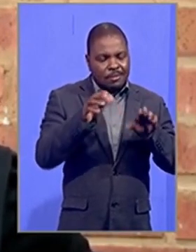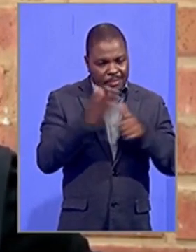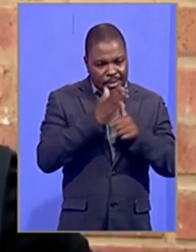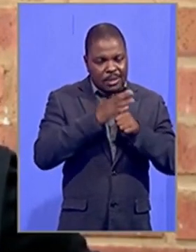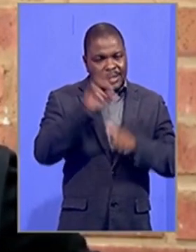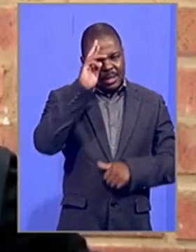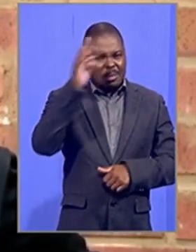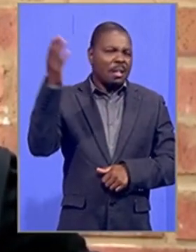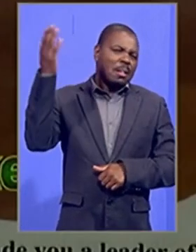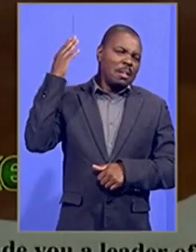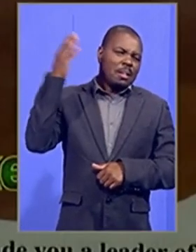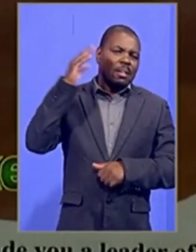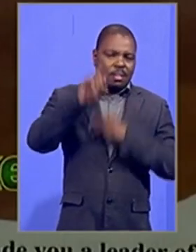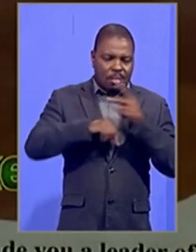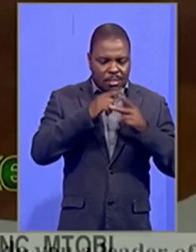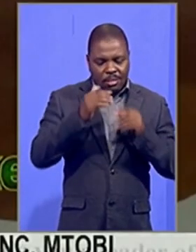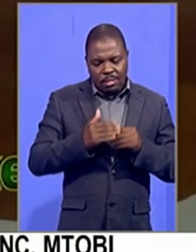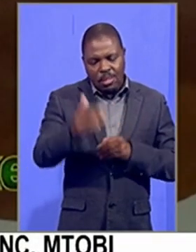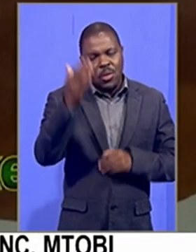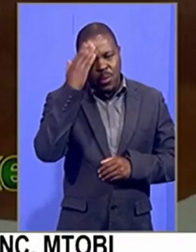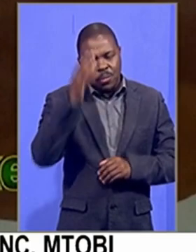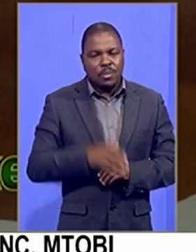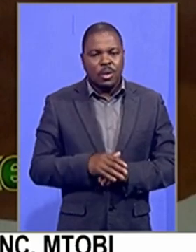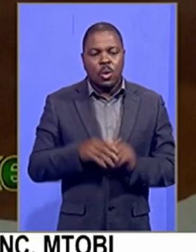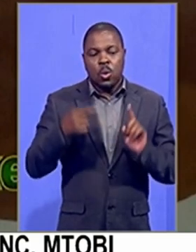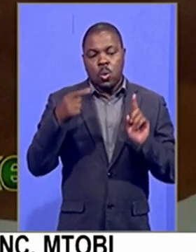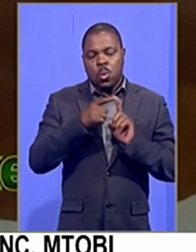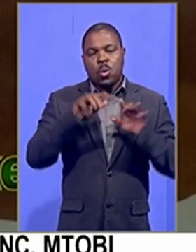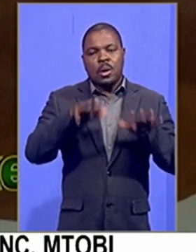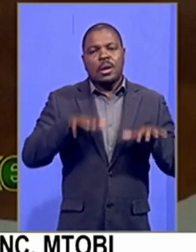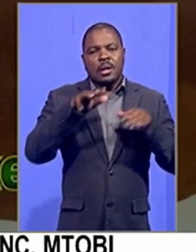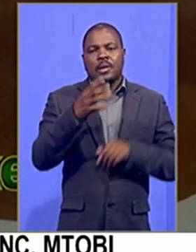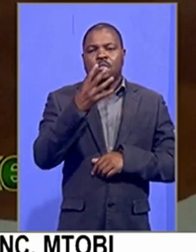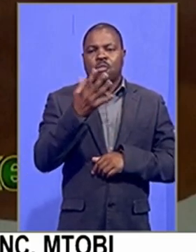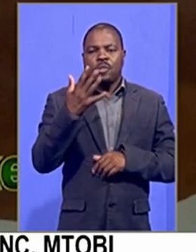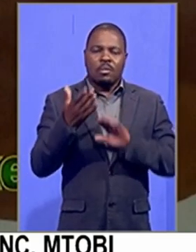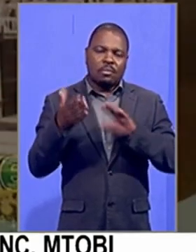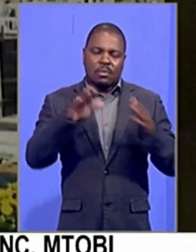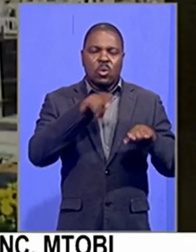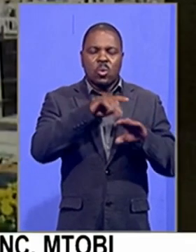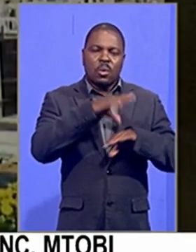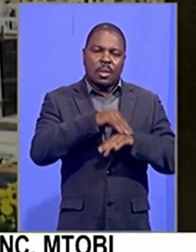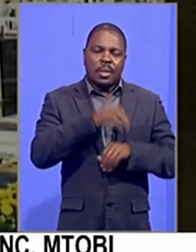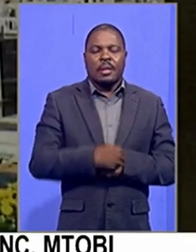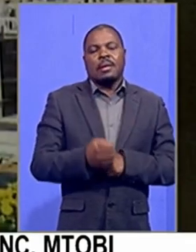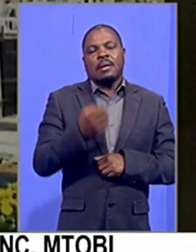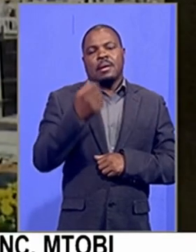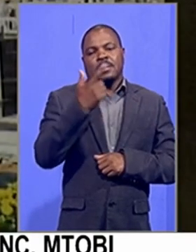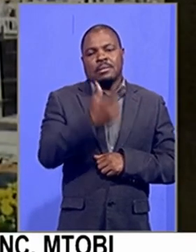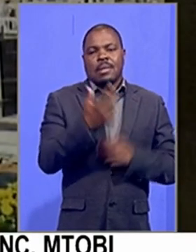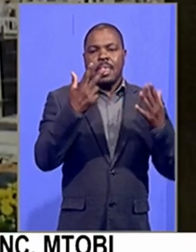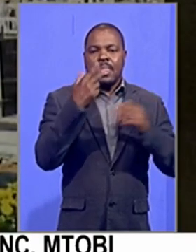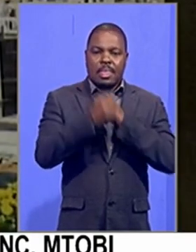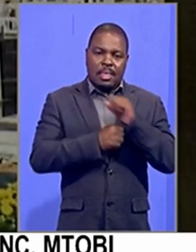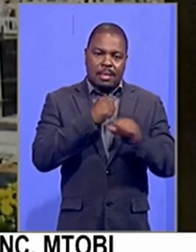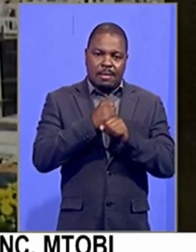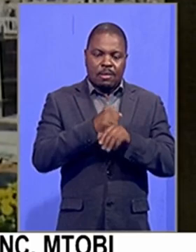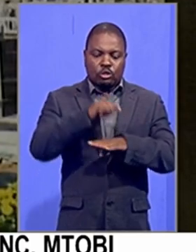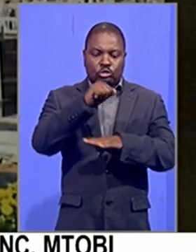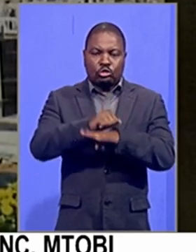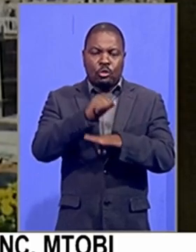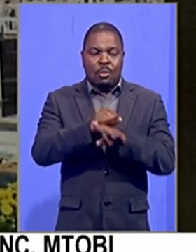tlo tseba gore mo re yang teng Mapikela o hlokahetse ka 1945 a le dilemo tse 70 na le metso e tsheletseng. Lebitla la